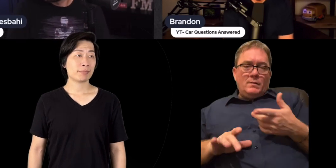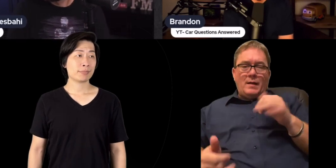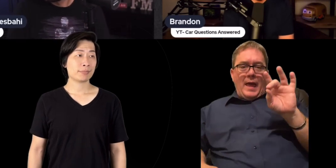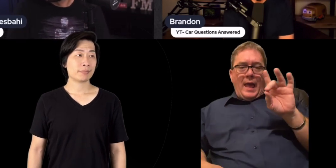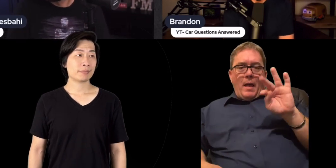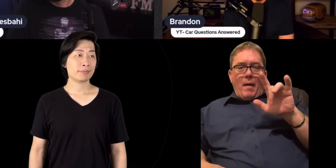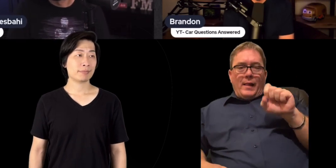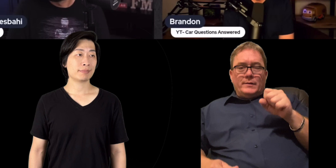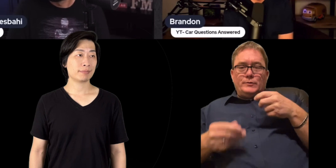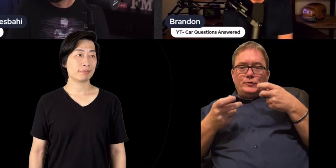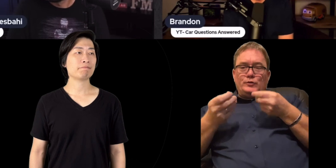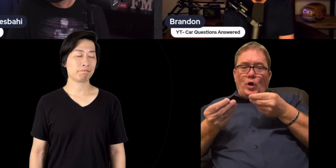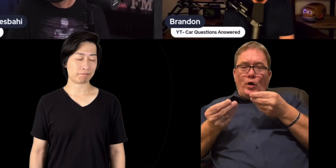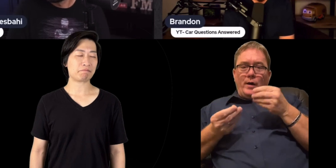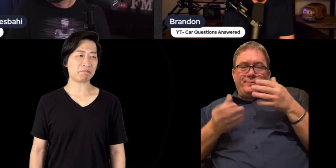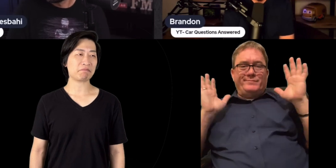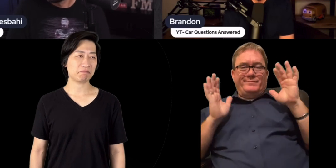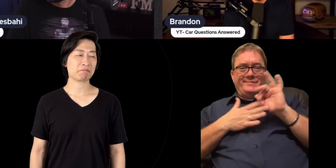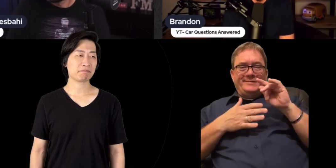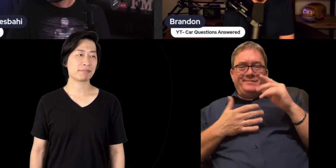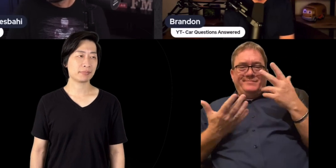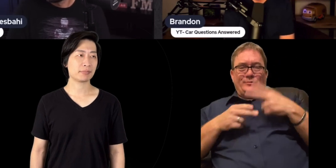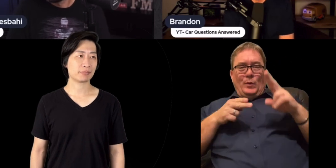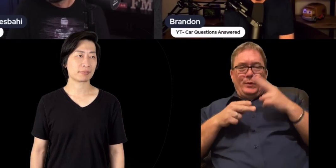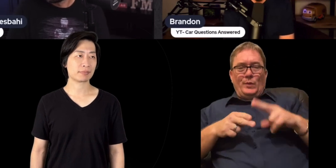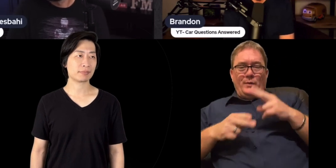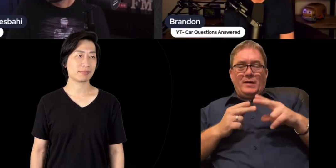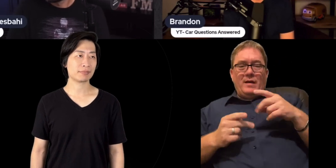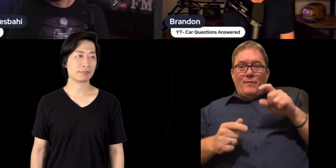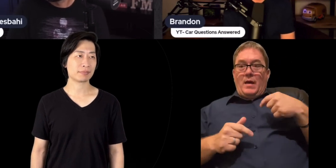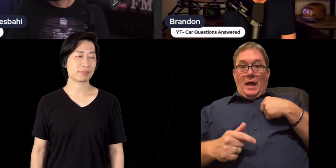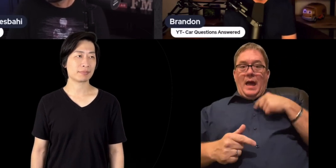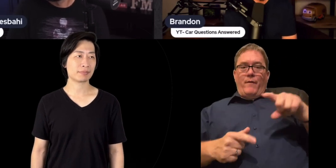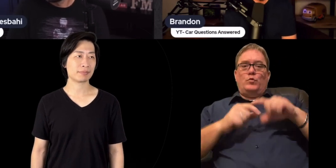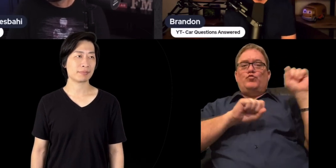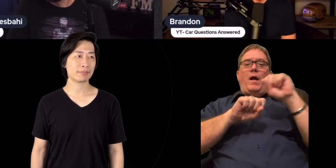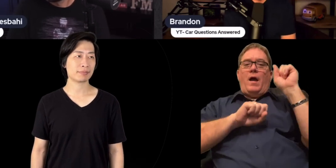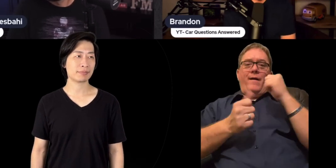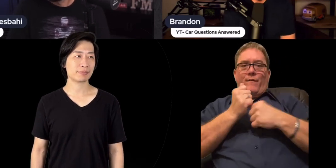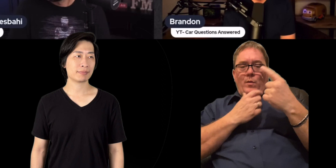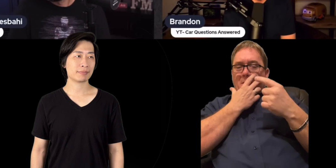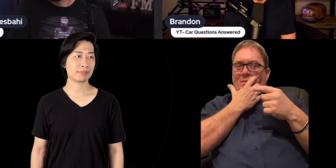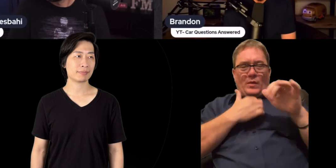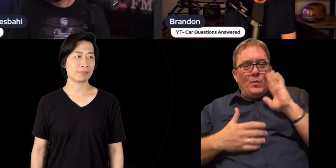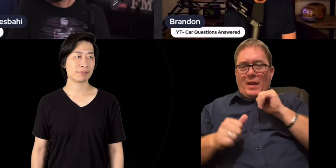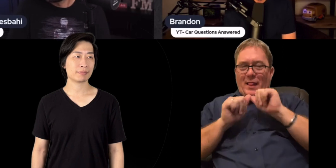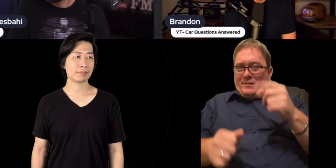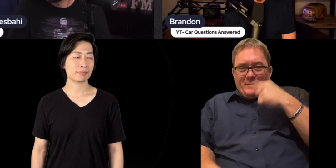of charge, and no one's Mhm. going to, especially where I am, where you have to drive everywhere to get to everything. Um,